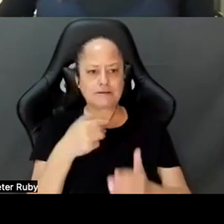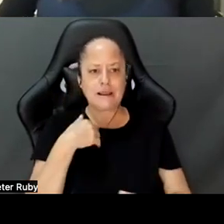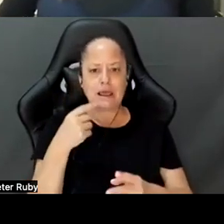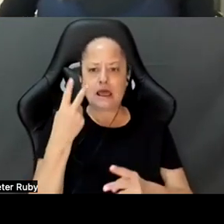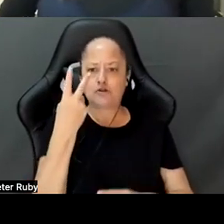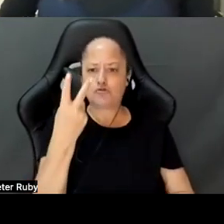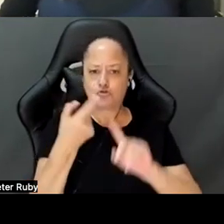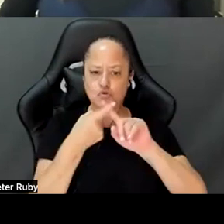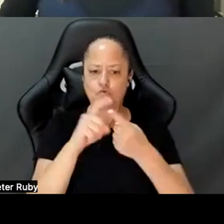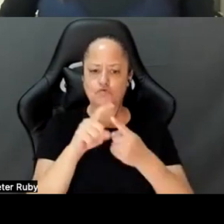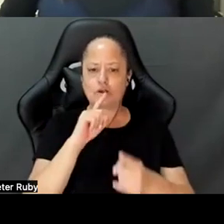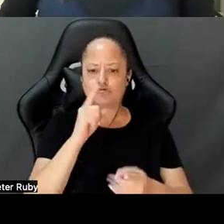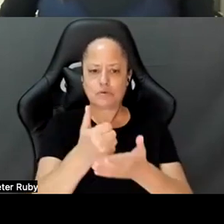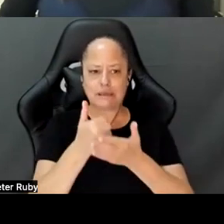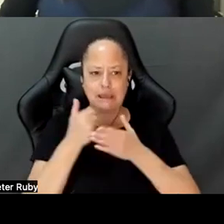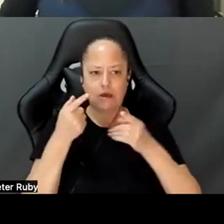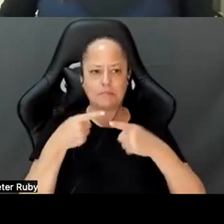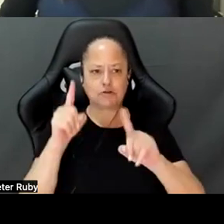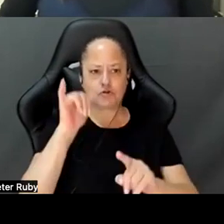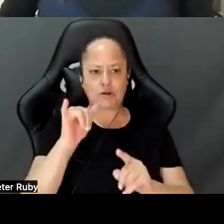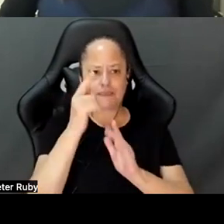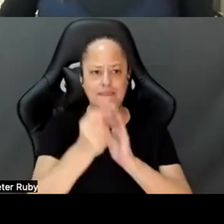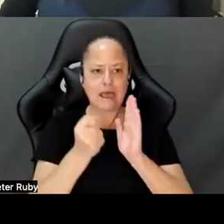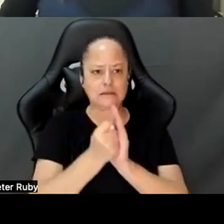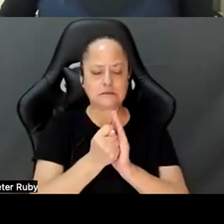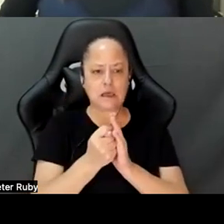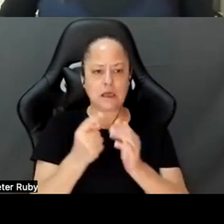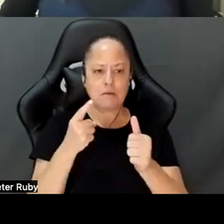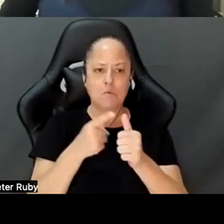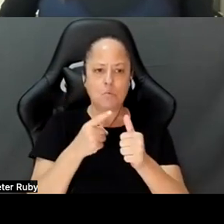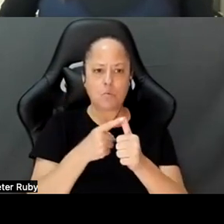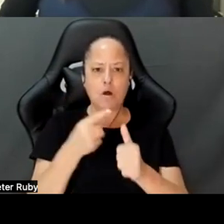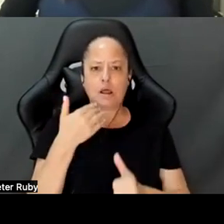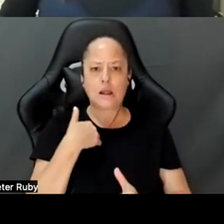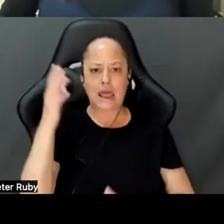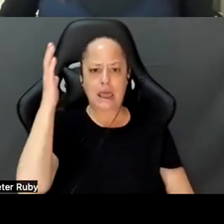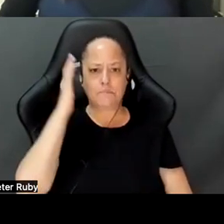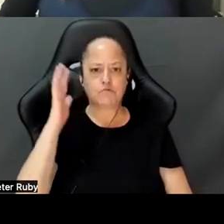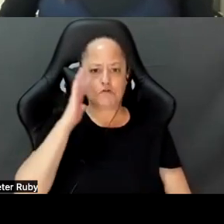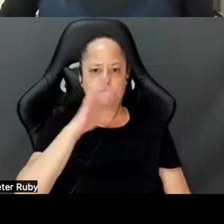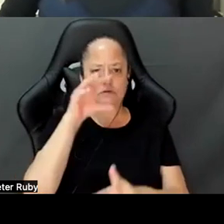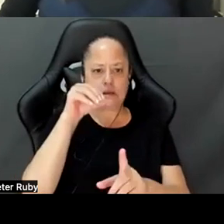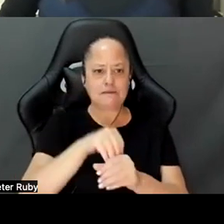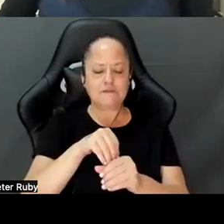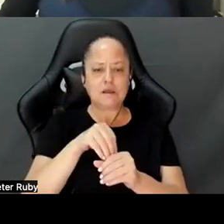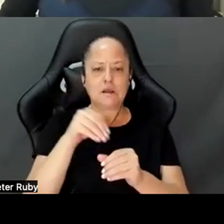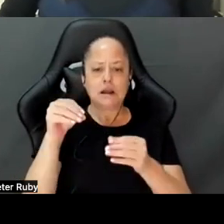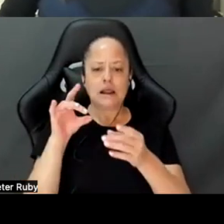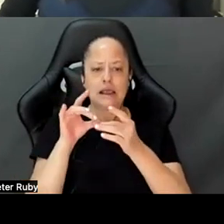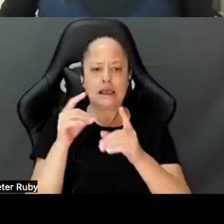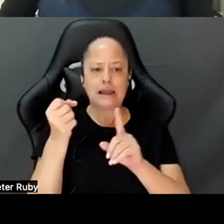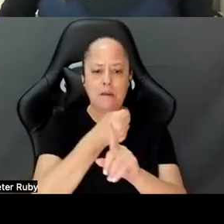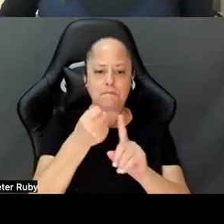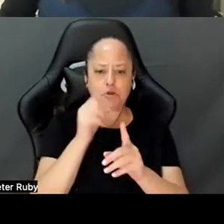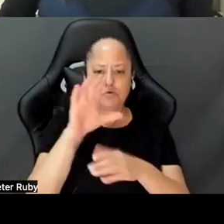friends who really helped me during that time. One of them had previously been in an abusive marriage, and really what